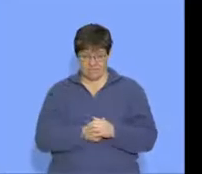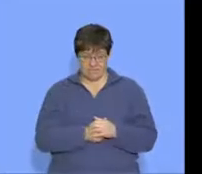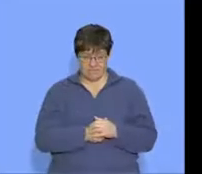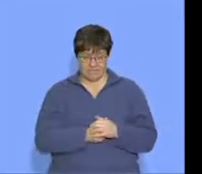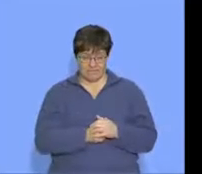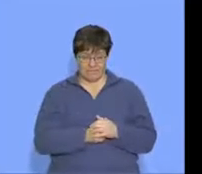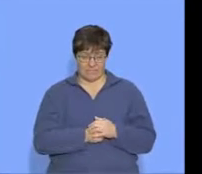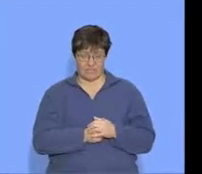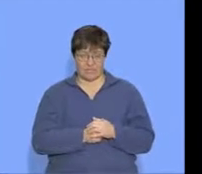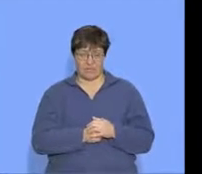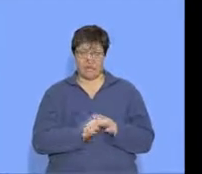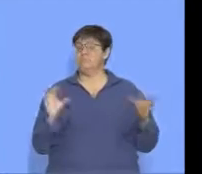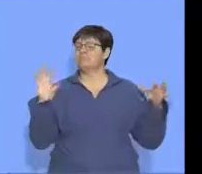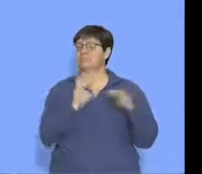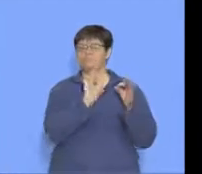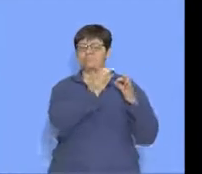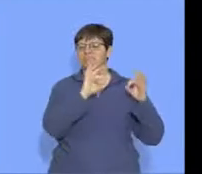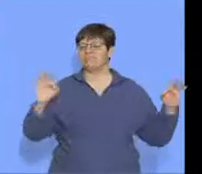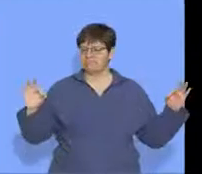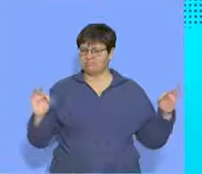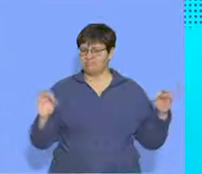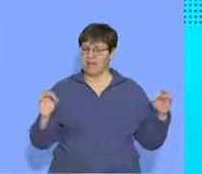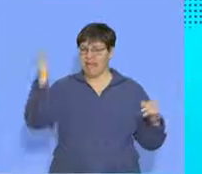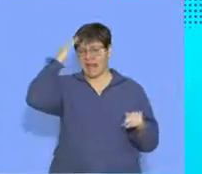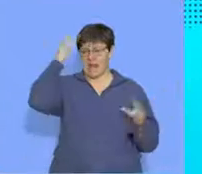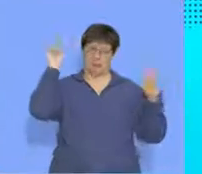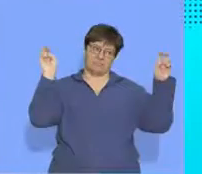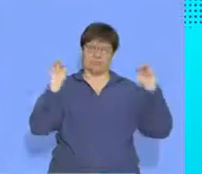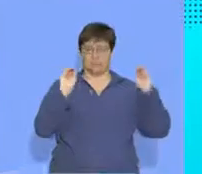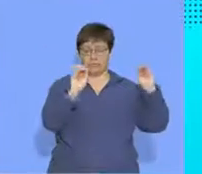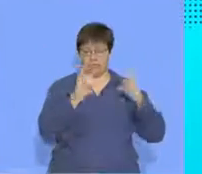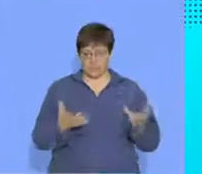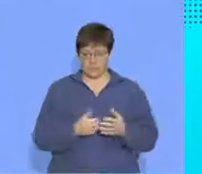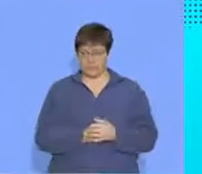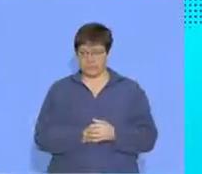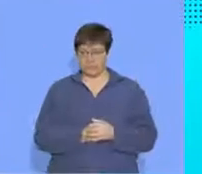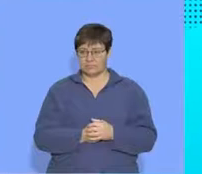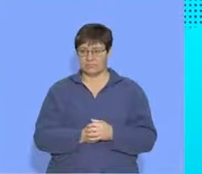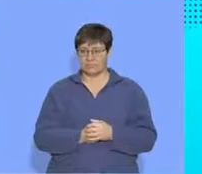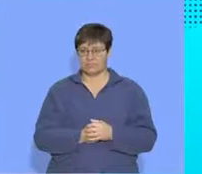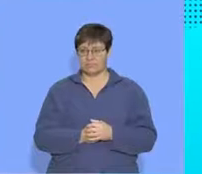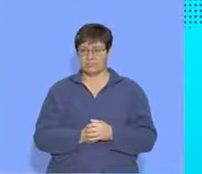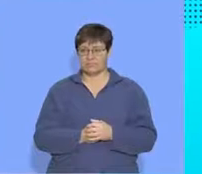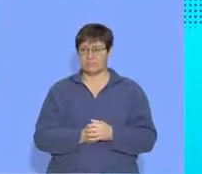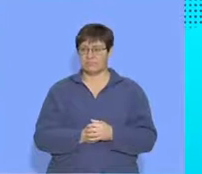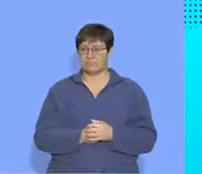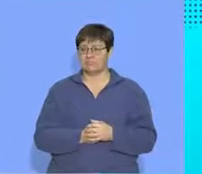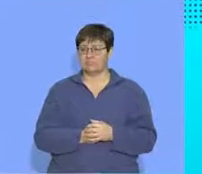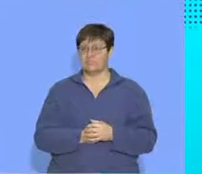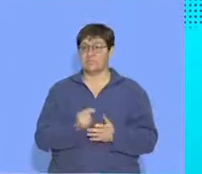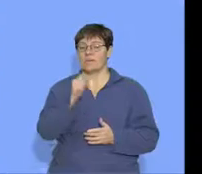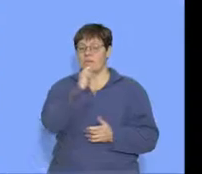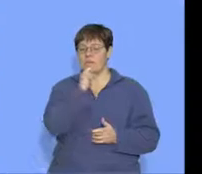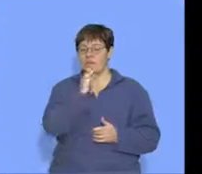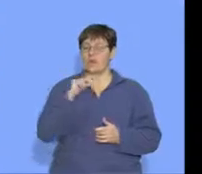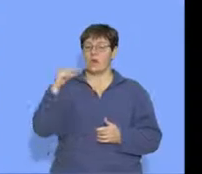So how do we string that together into a decent heading? Now, I would use, so it'll be a graph